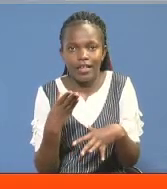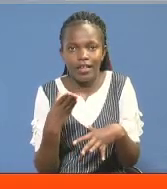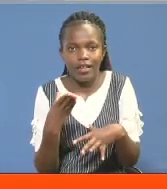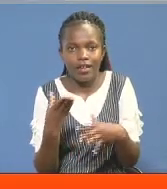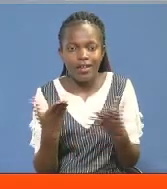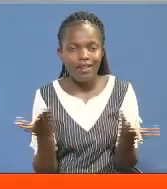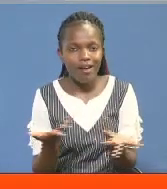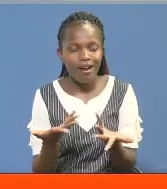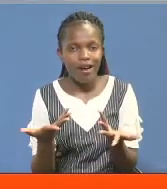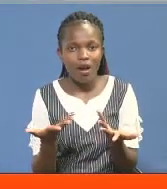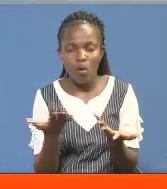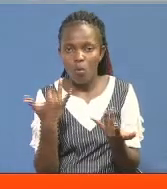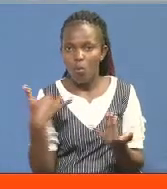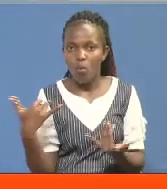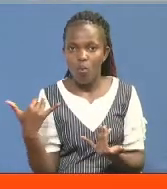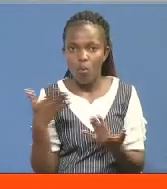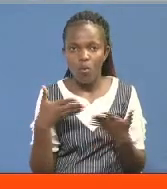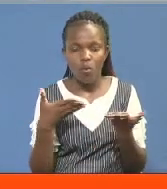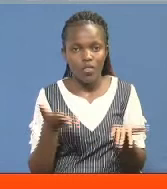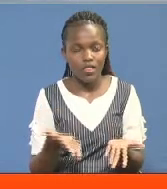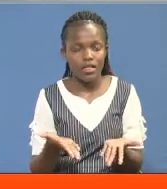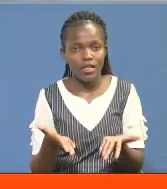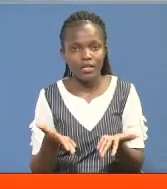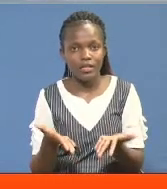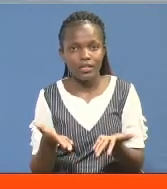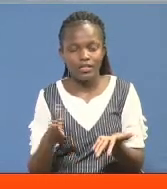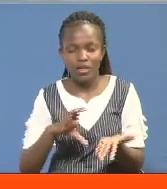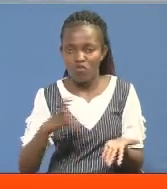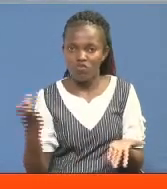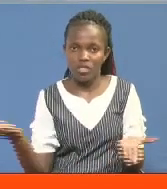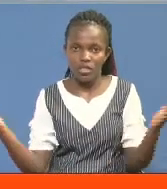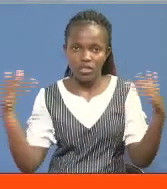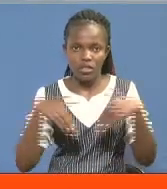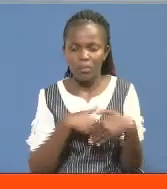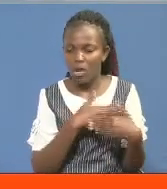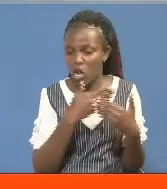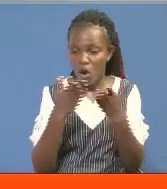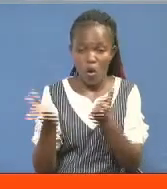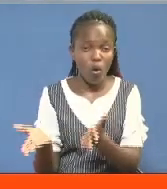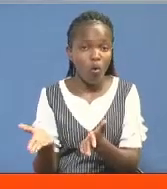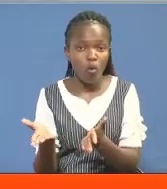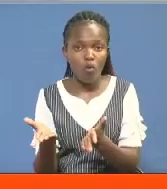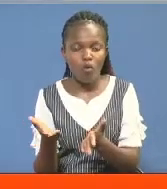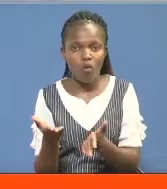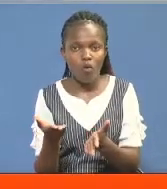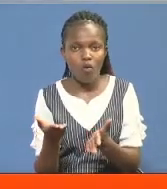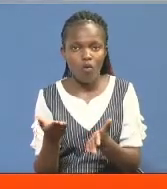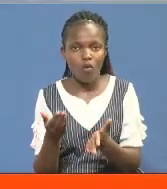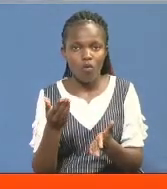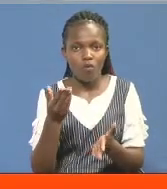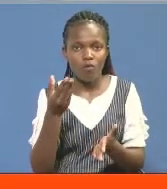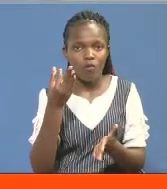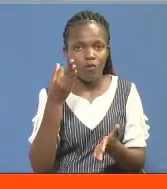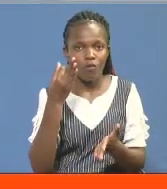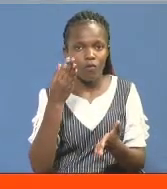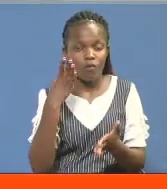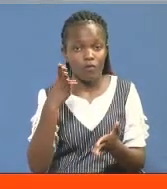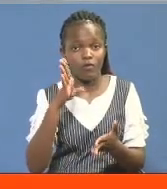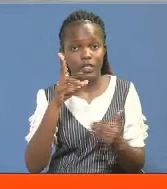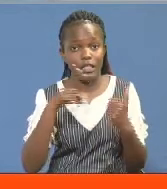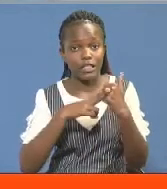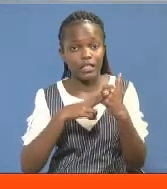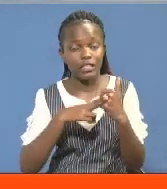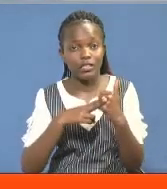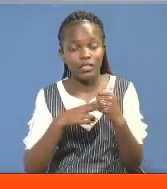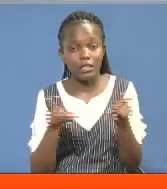Then what are they doing? Why did that bill even have to go through the county assemblies? And when you look at Article 257, I think